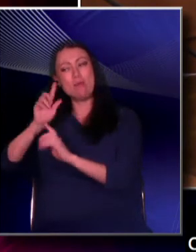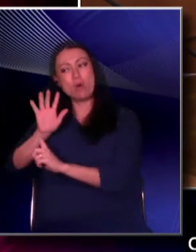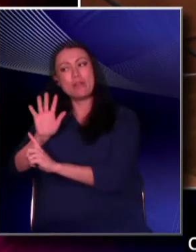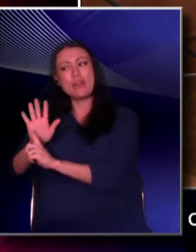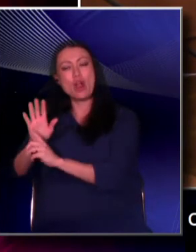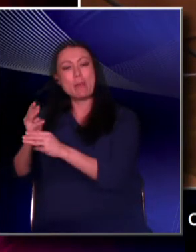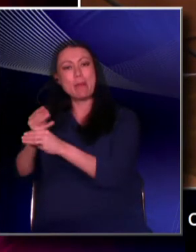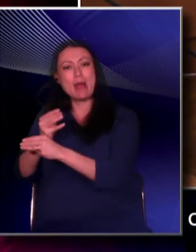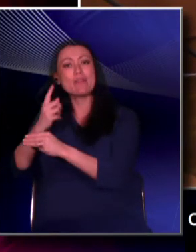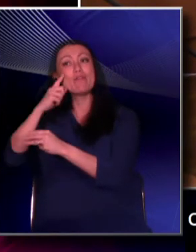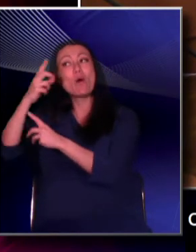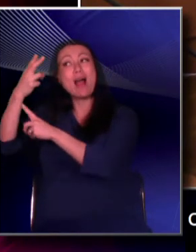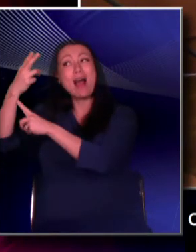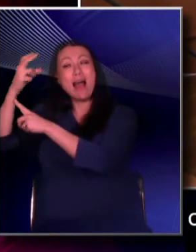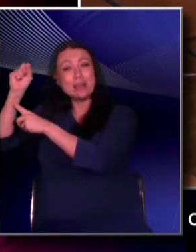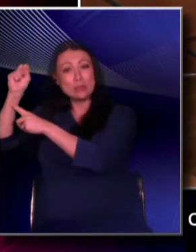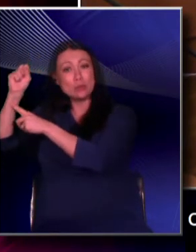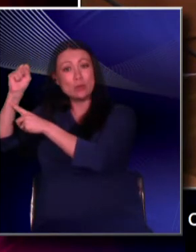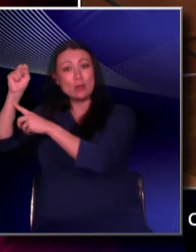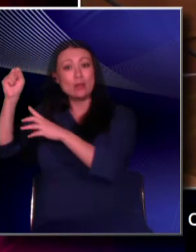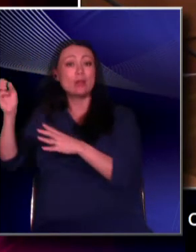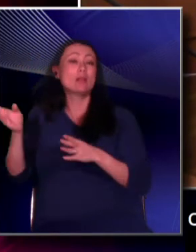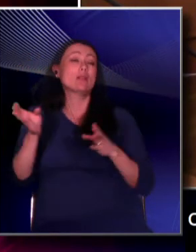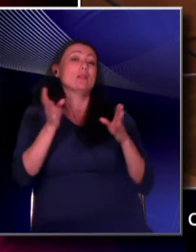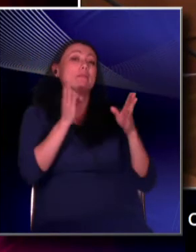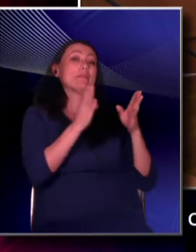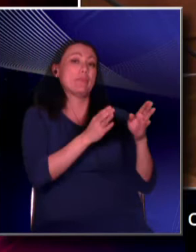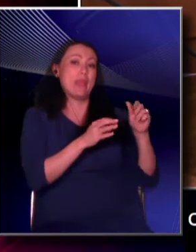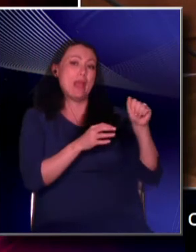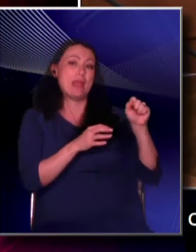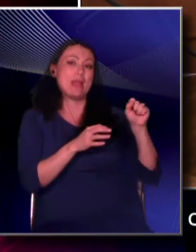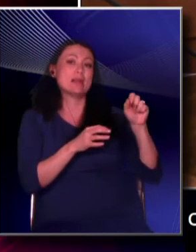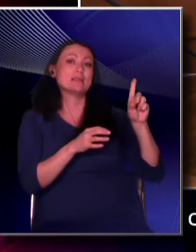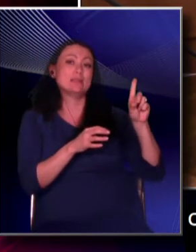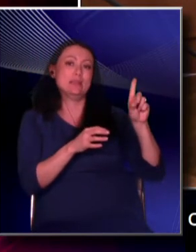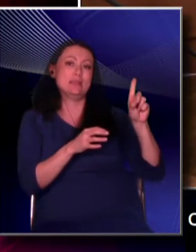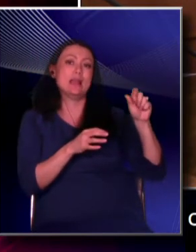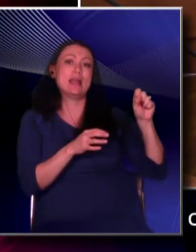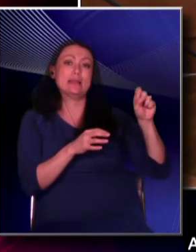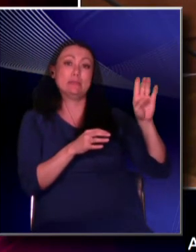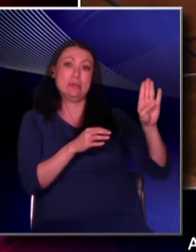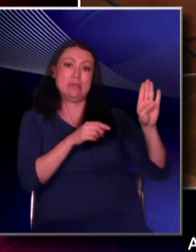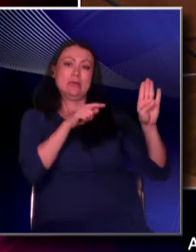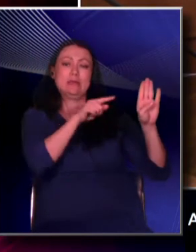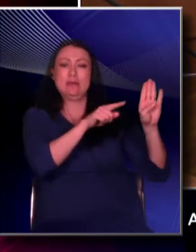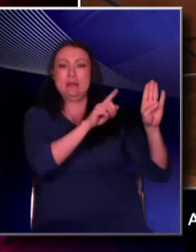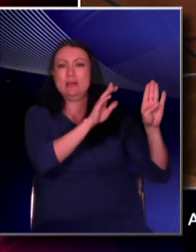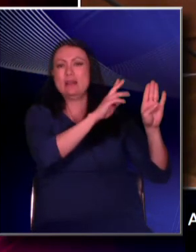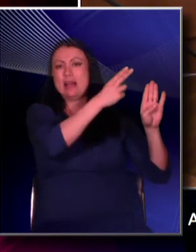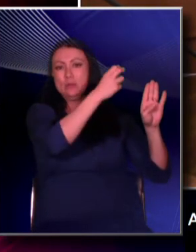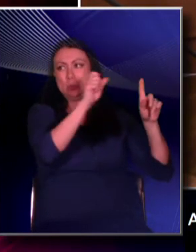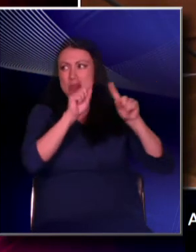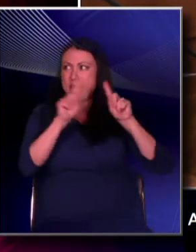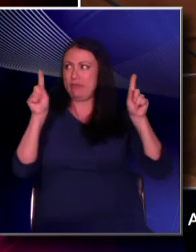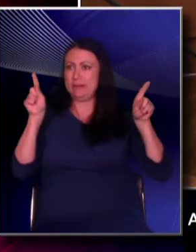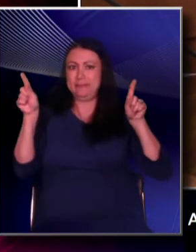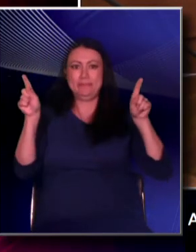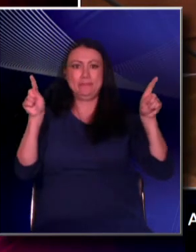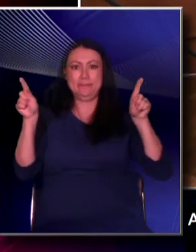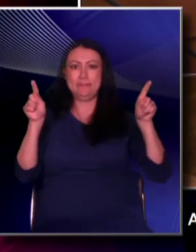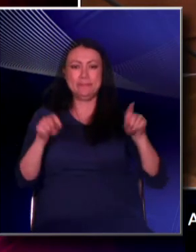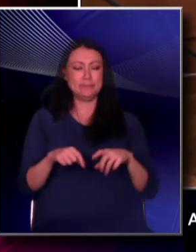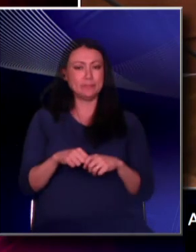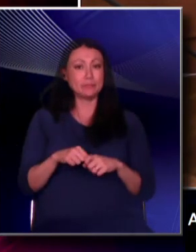at the high school level than did ASDB and ASB. And what